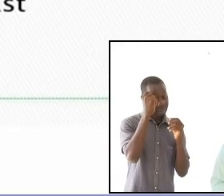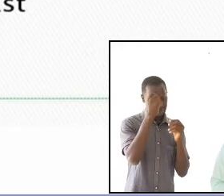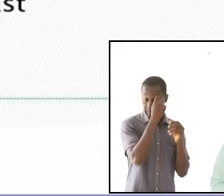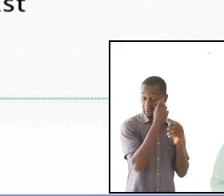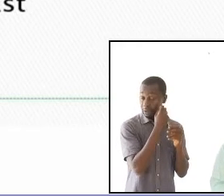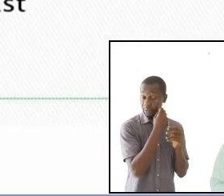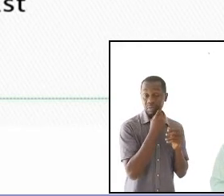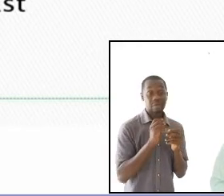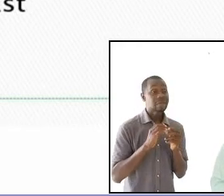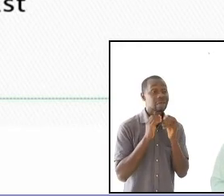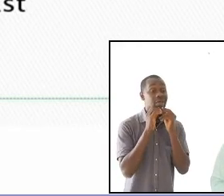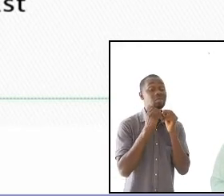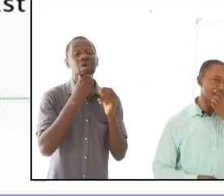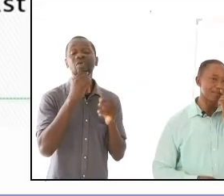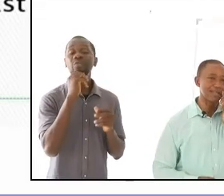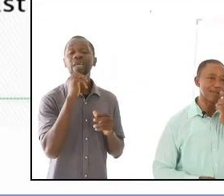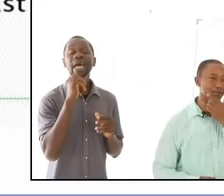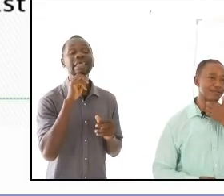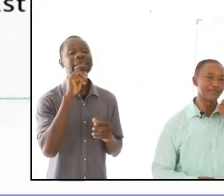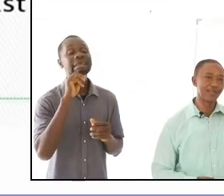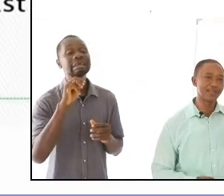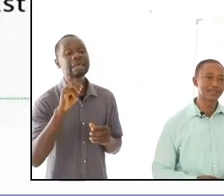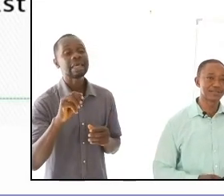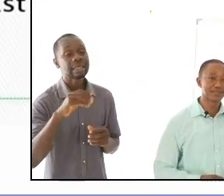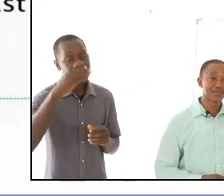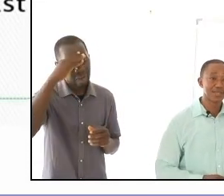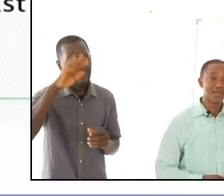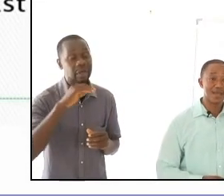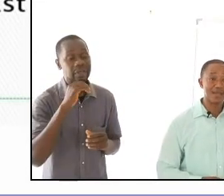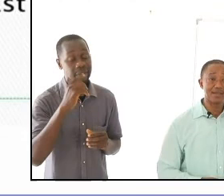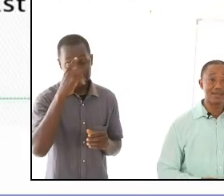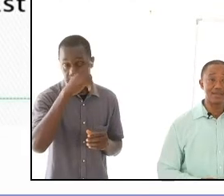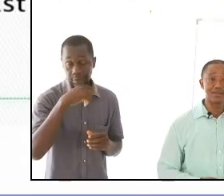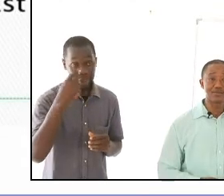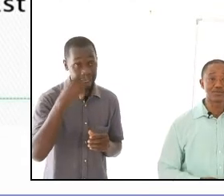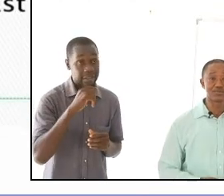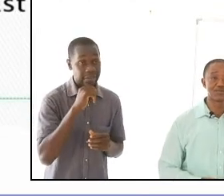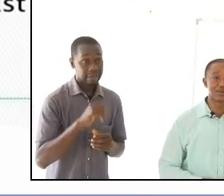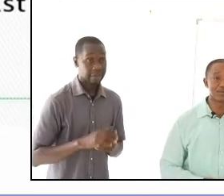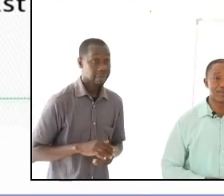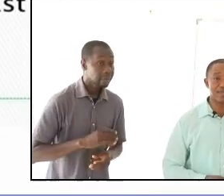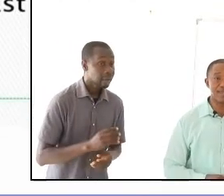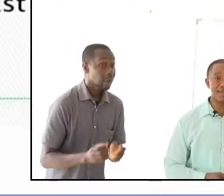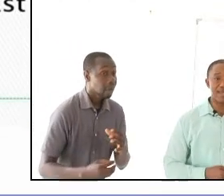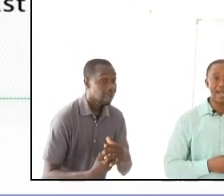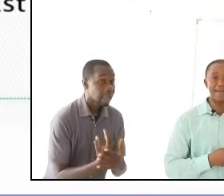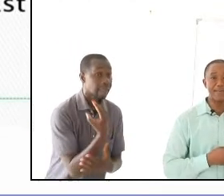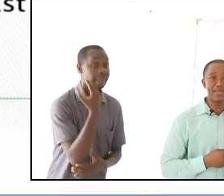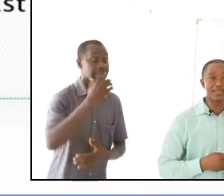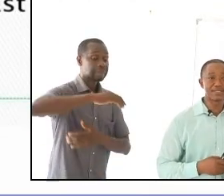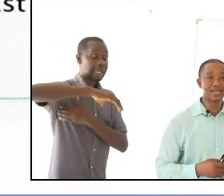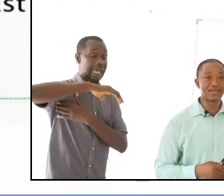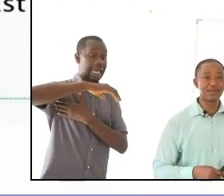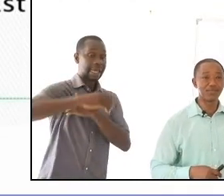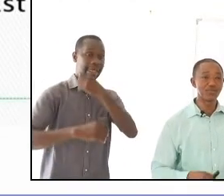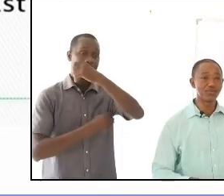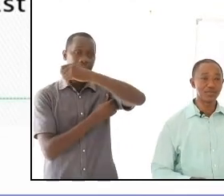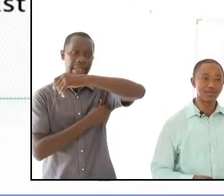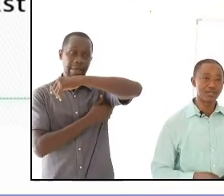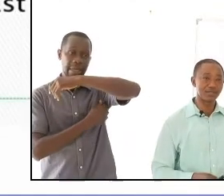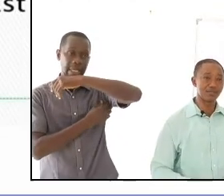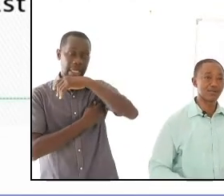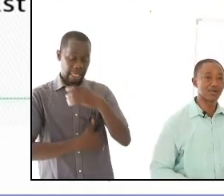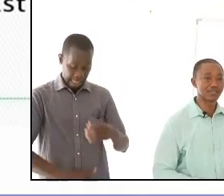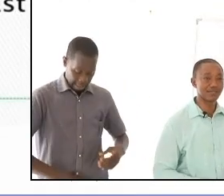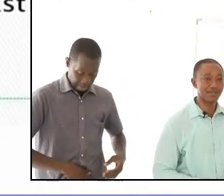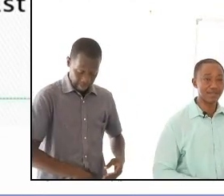They develop mustache, they have hair on the face, and they also develop hair in the armpit and the pubic